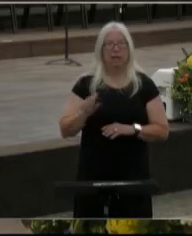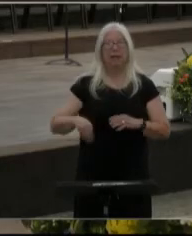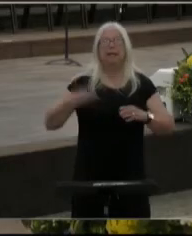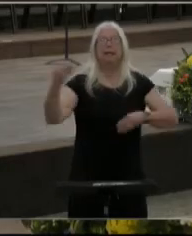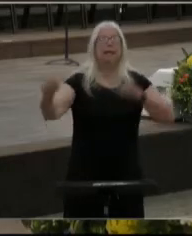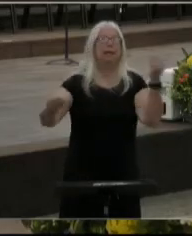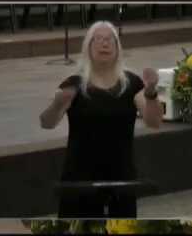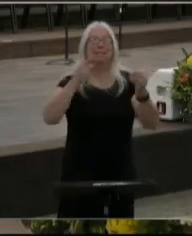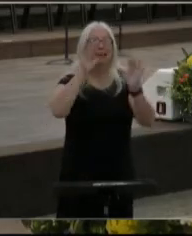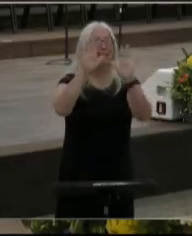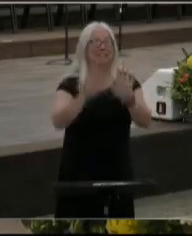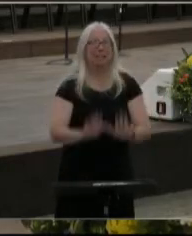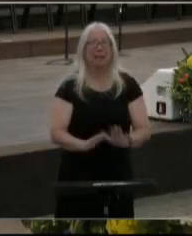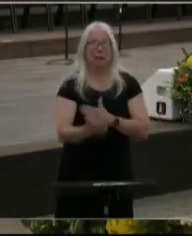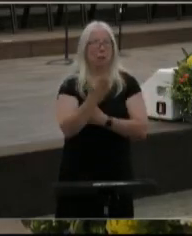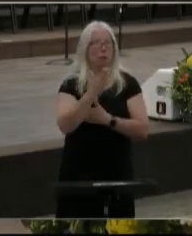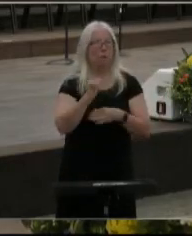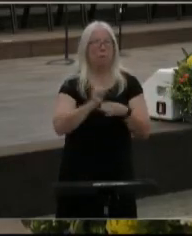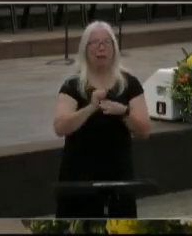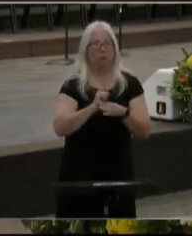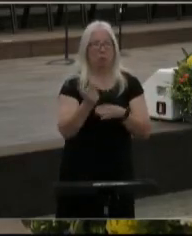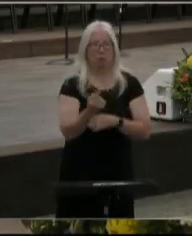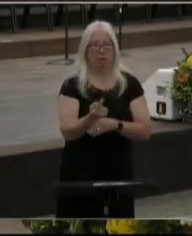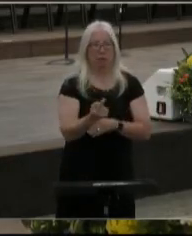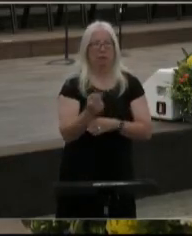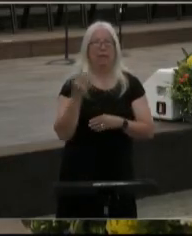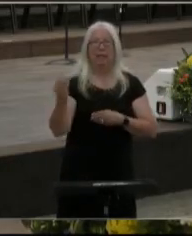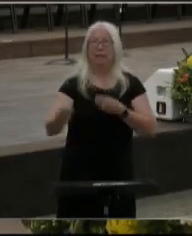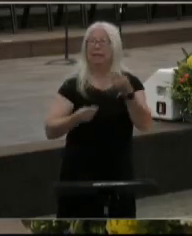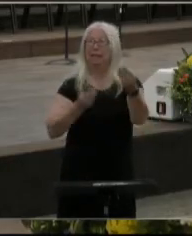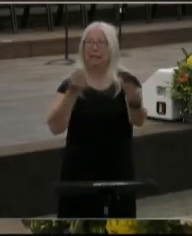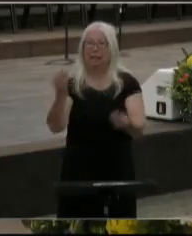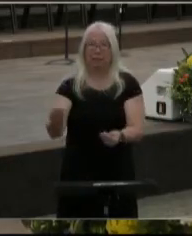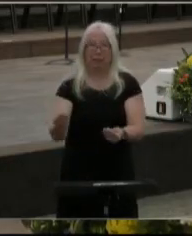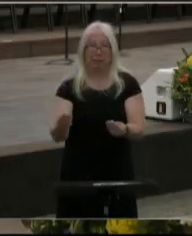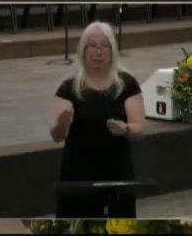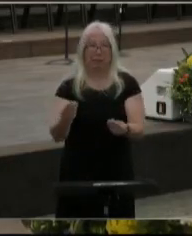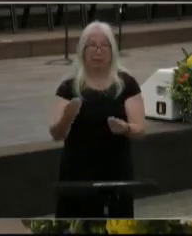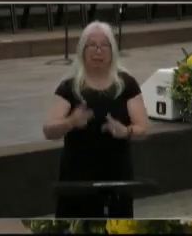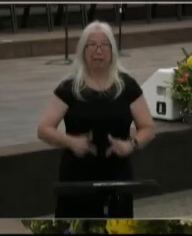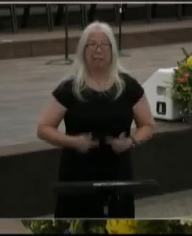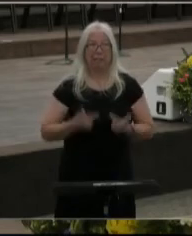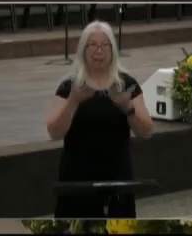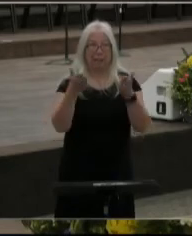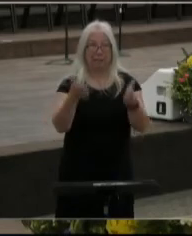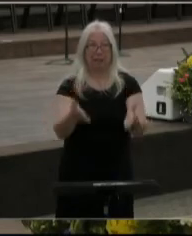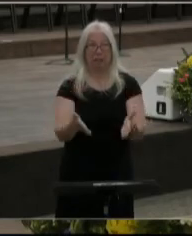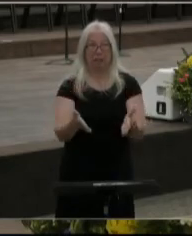Giving is not a Sunday morning practice. Giving is a lifestyle.